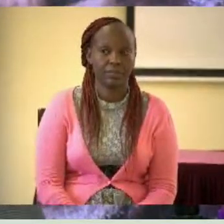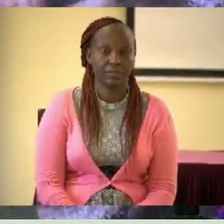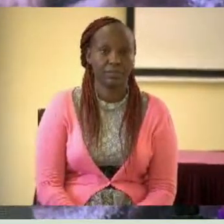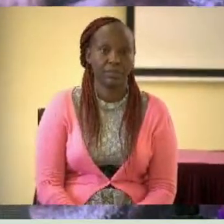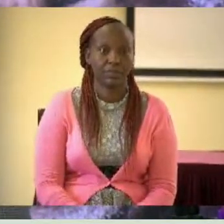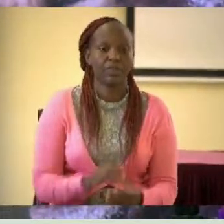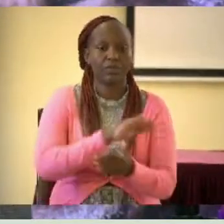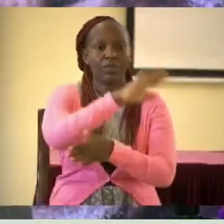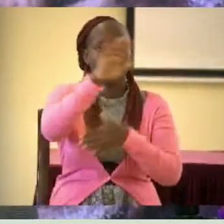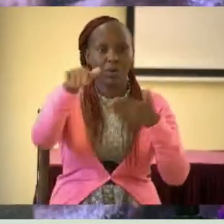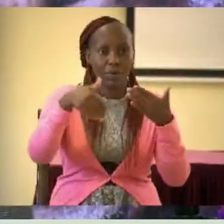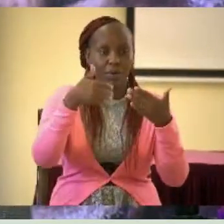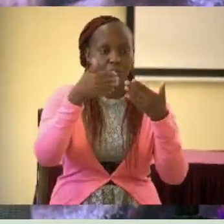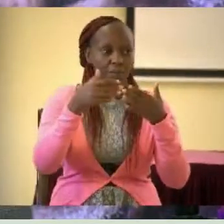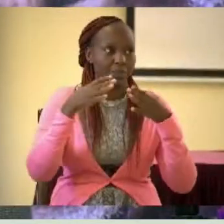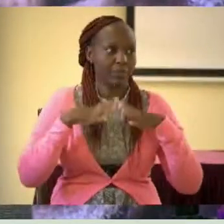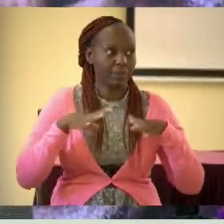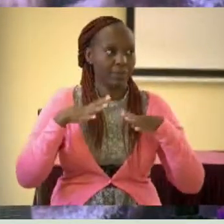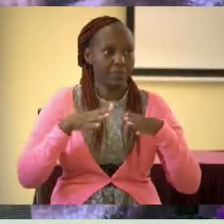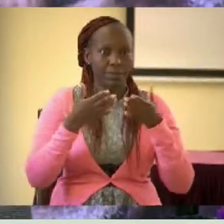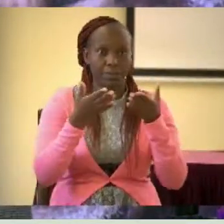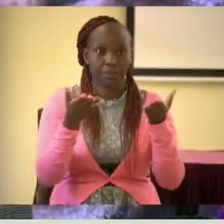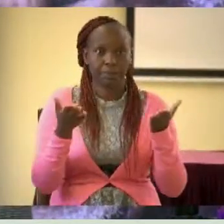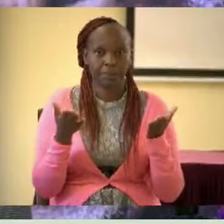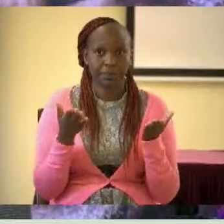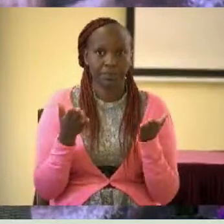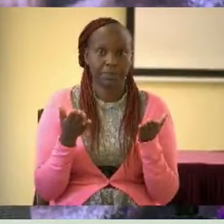for all persons,